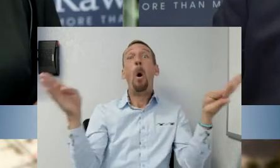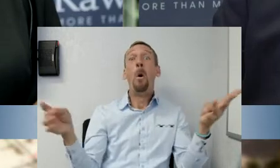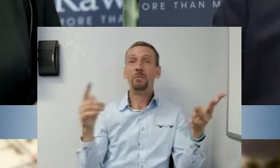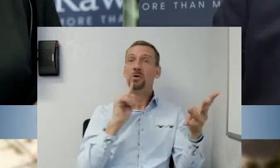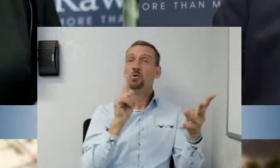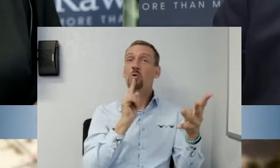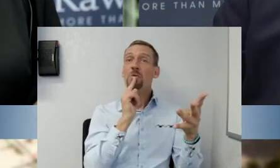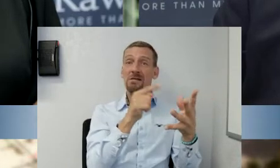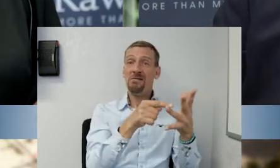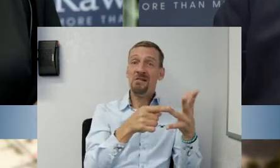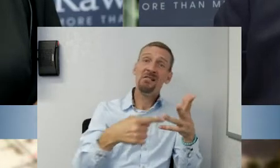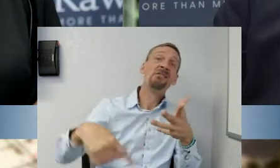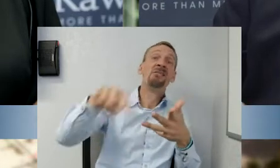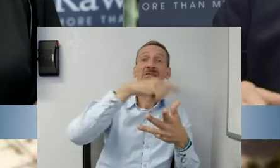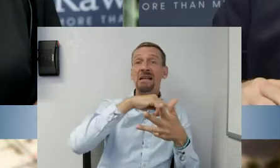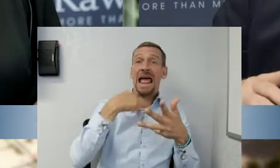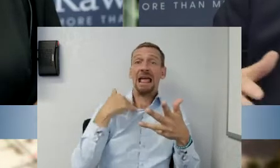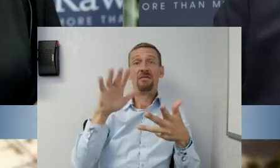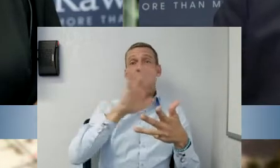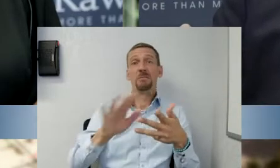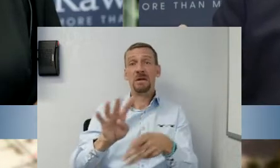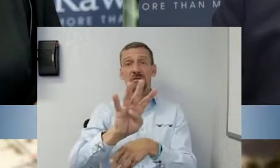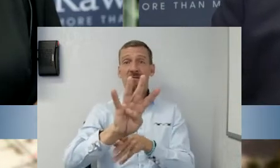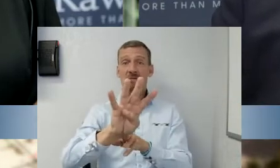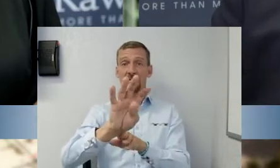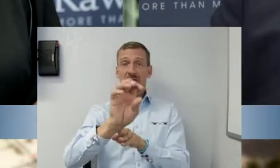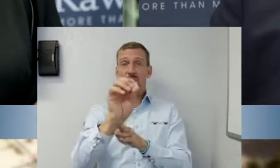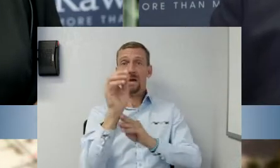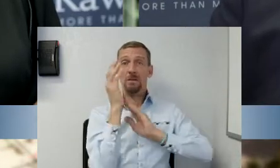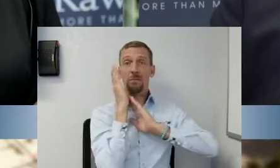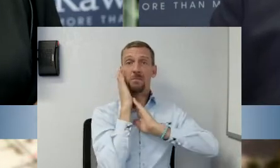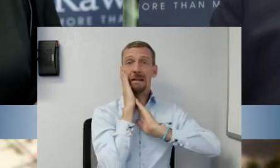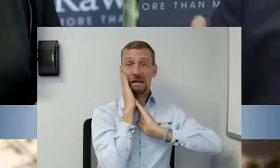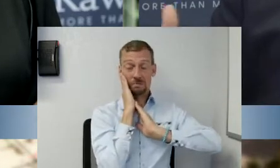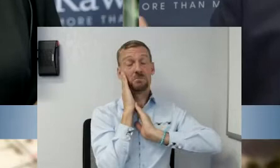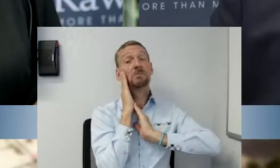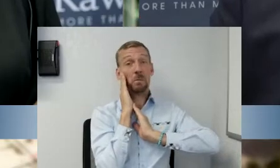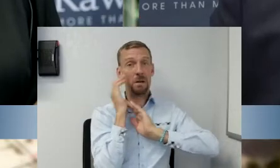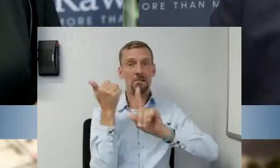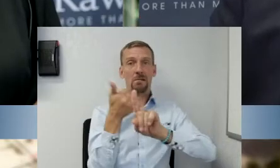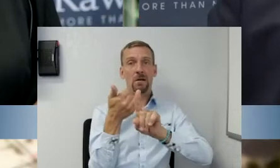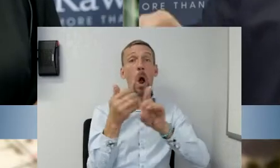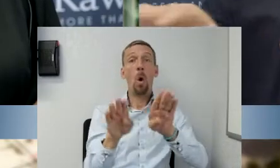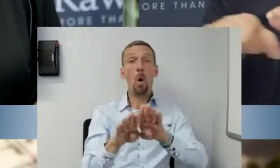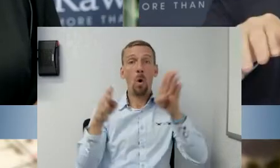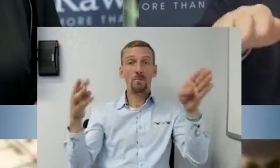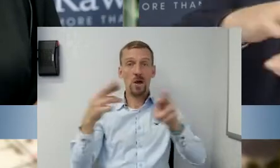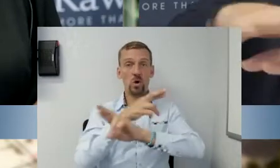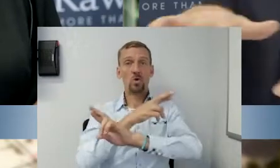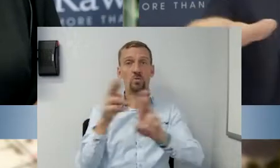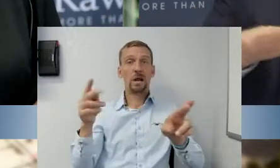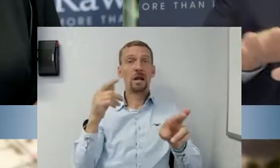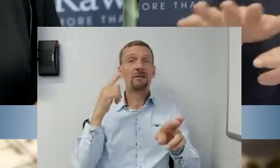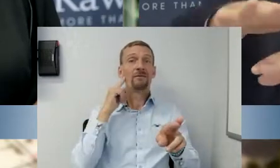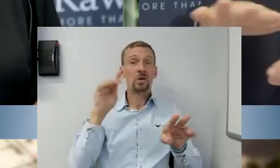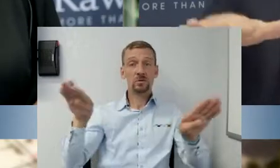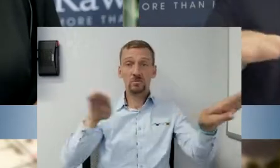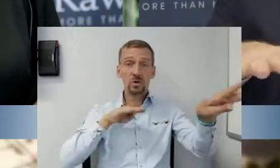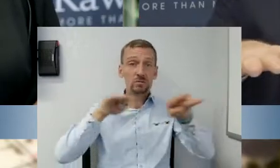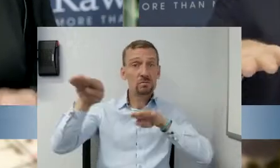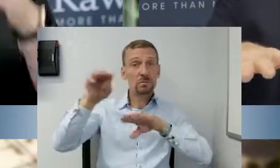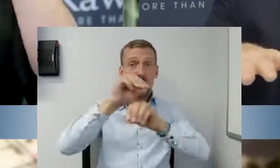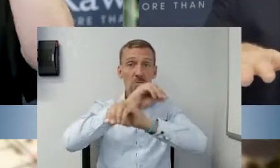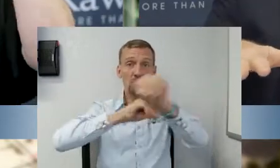overall, we probably have about 40 beds that are open, and that we might have to shuffle some